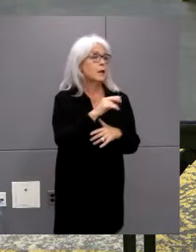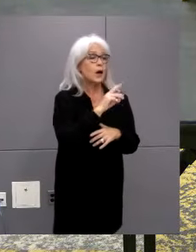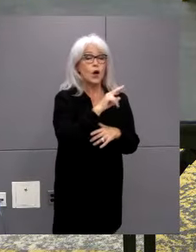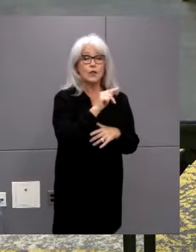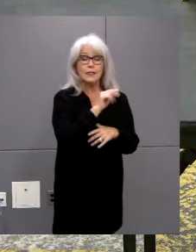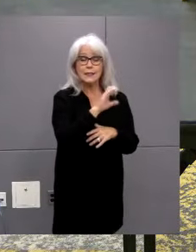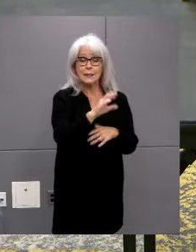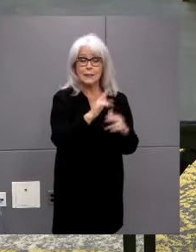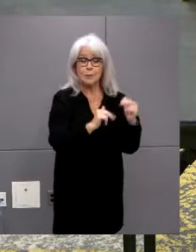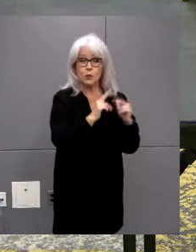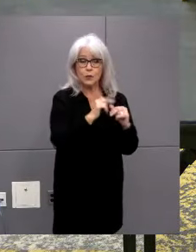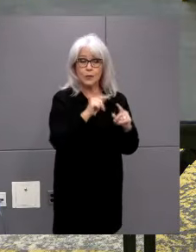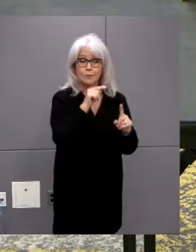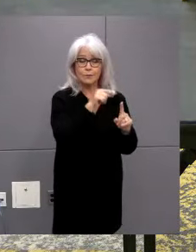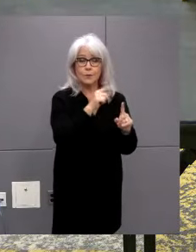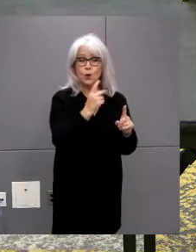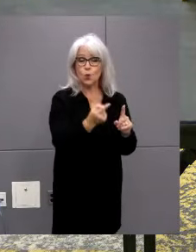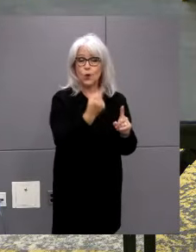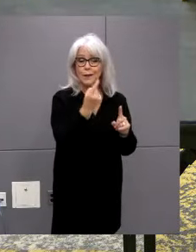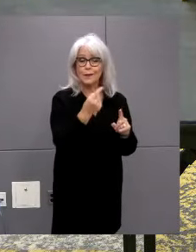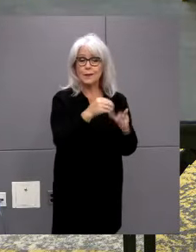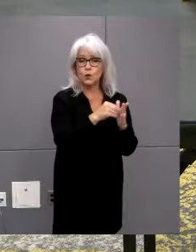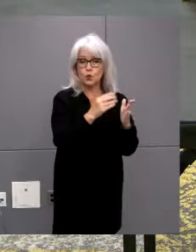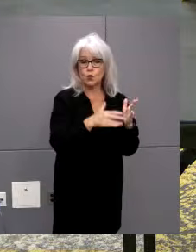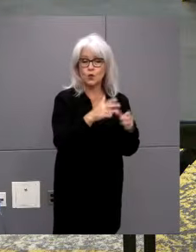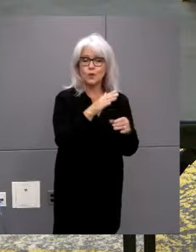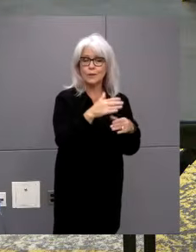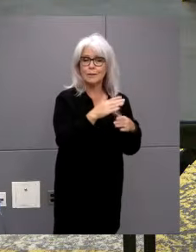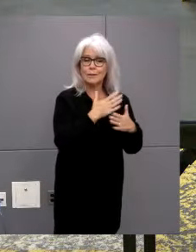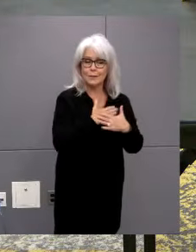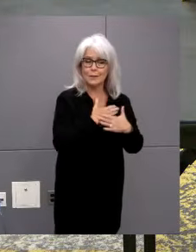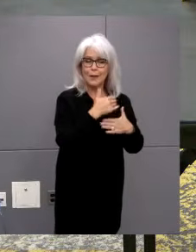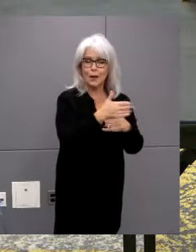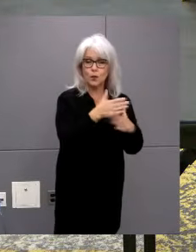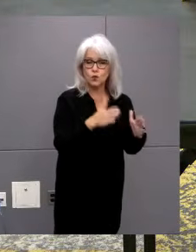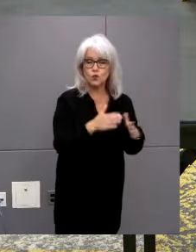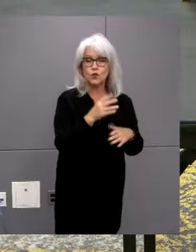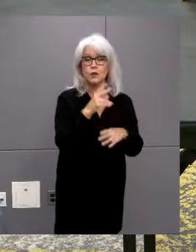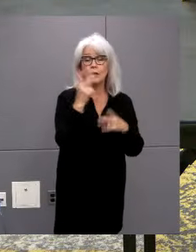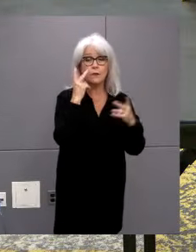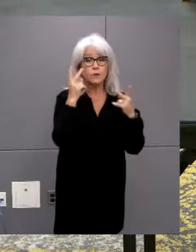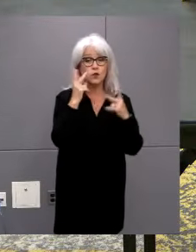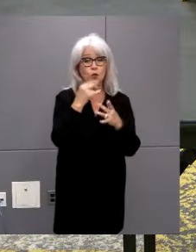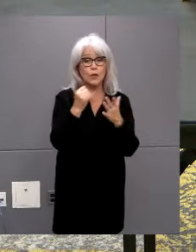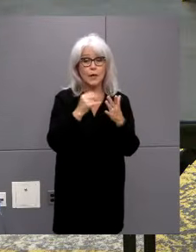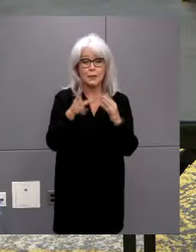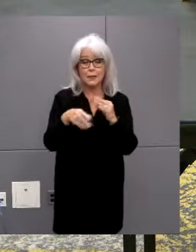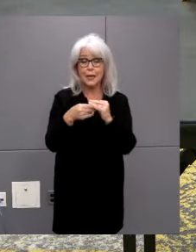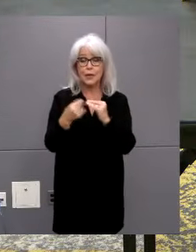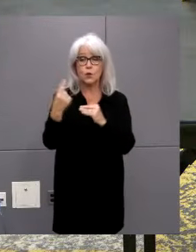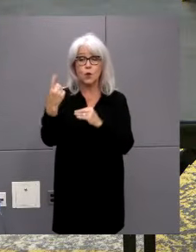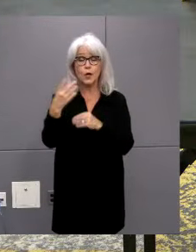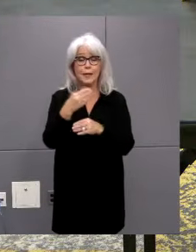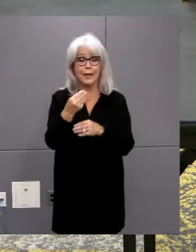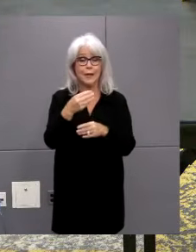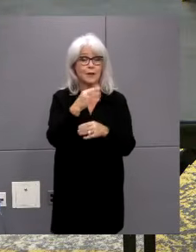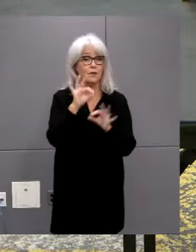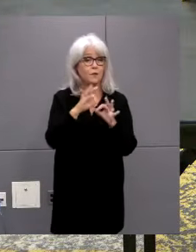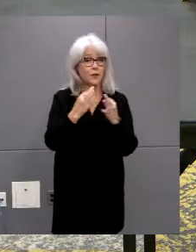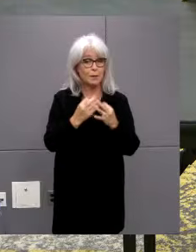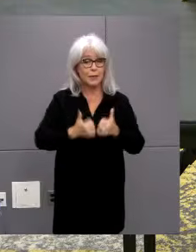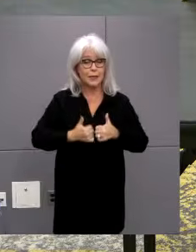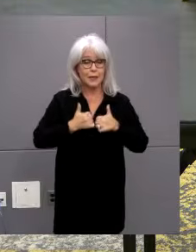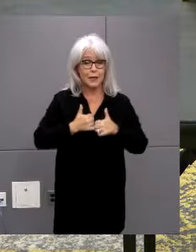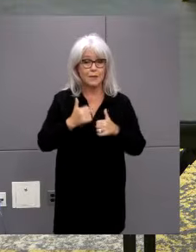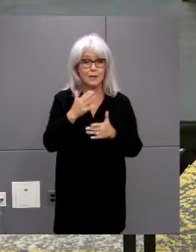Building, 1 in the student lounge on the 2nd floor. Visual Arts, also 1, and the Family Life Center, also